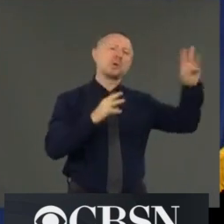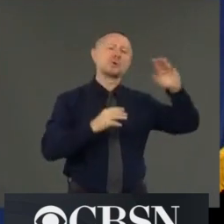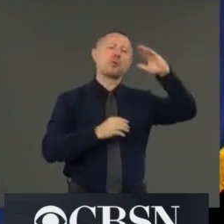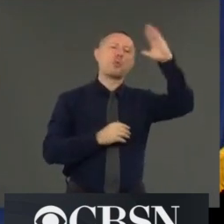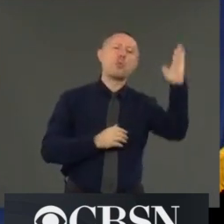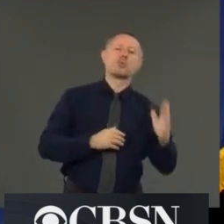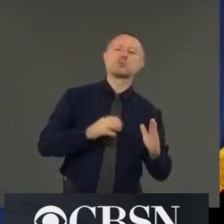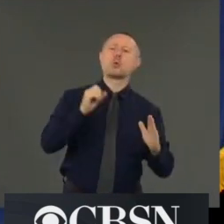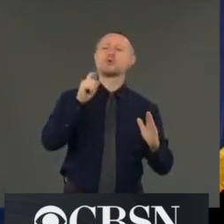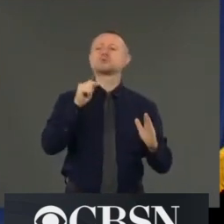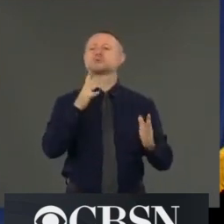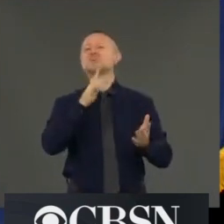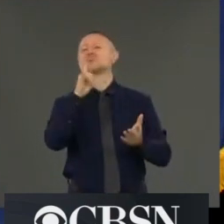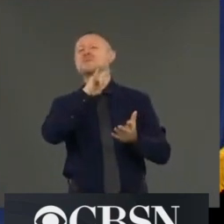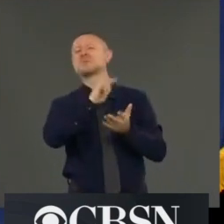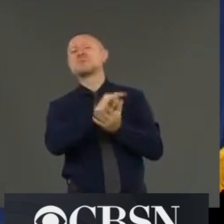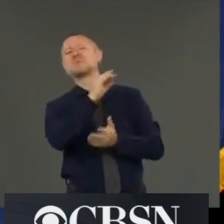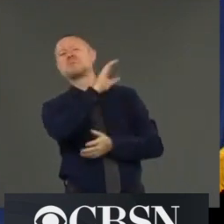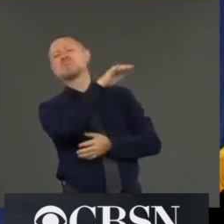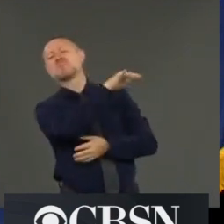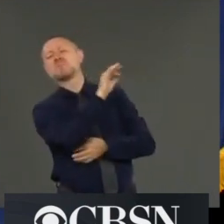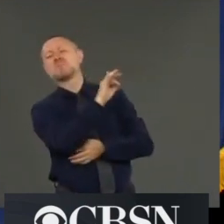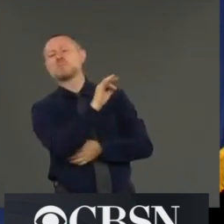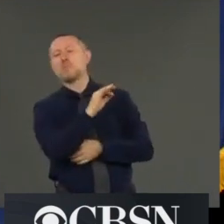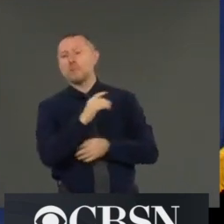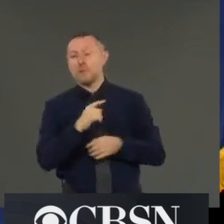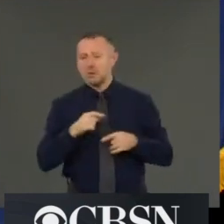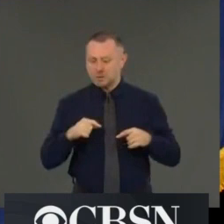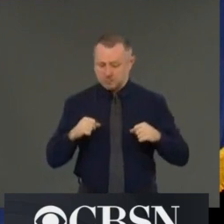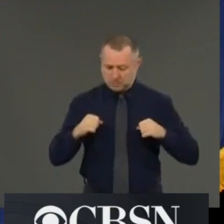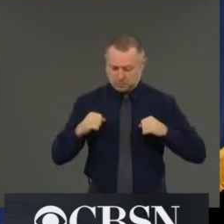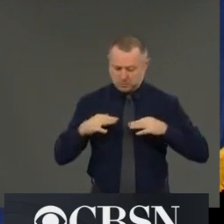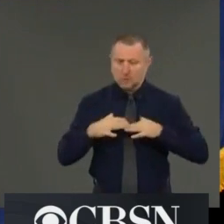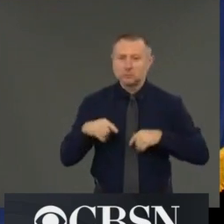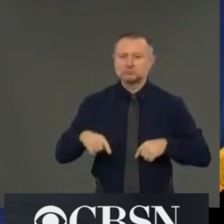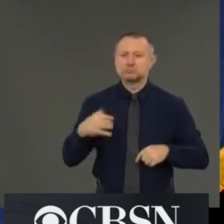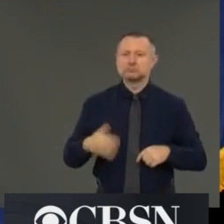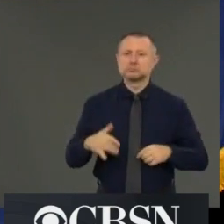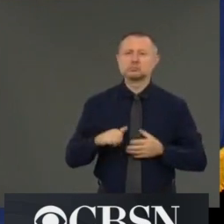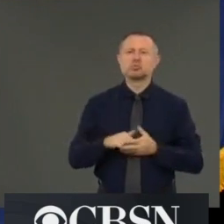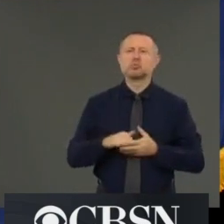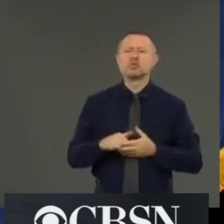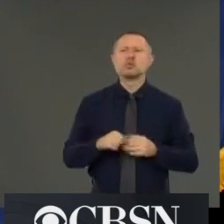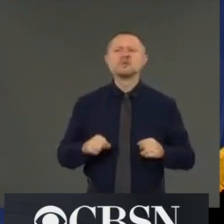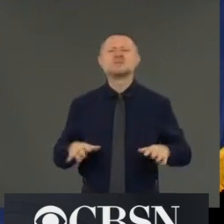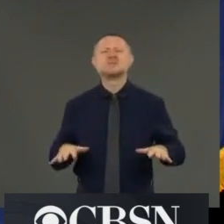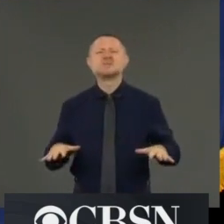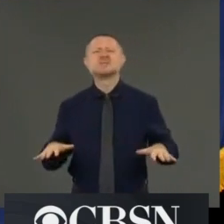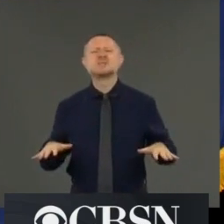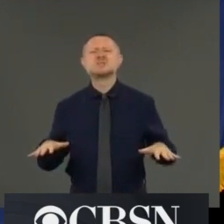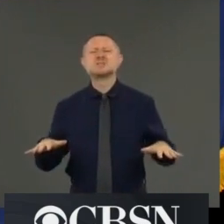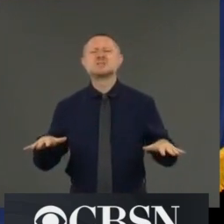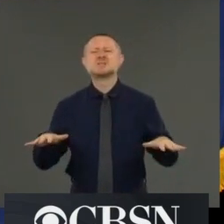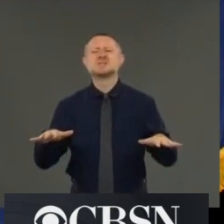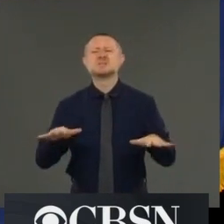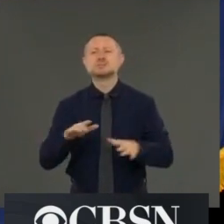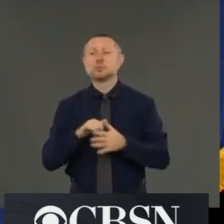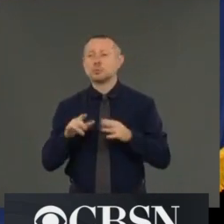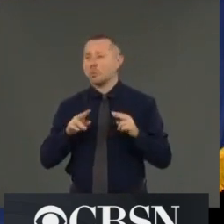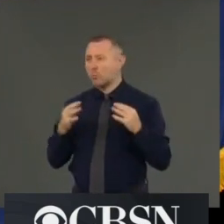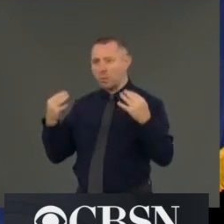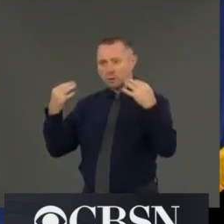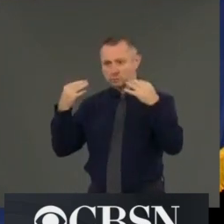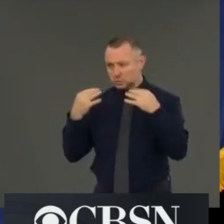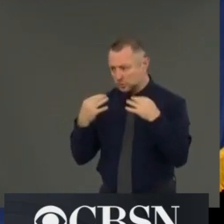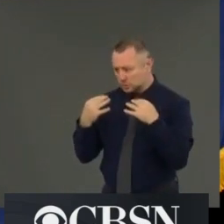Wuhan province. No, it's in New York. It's here. It's here big time. They had notice. We had no notice.